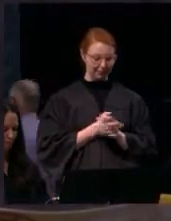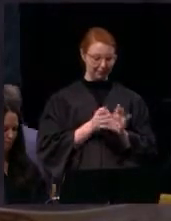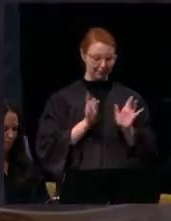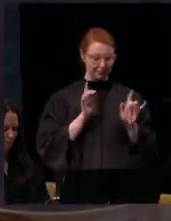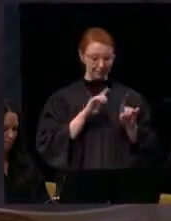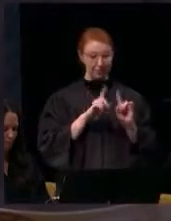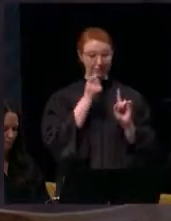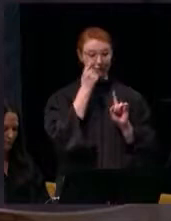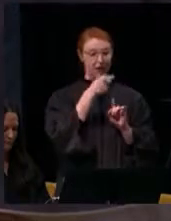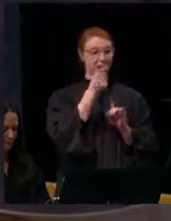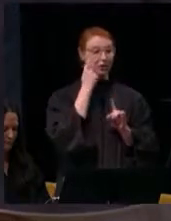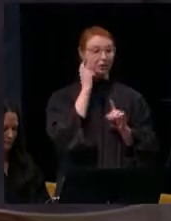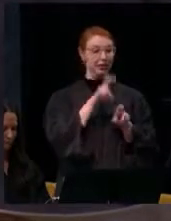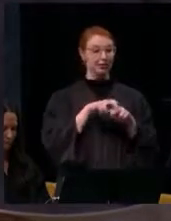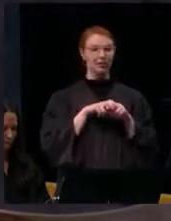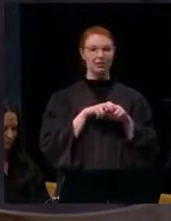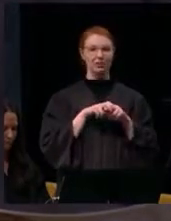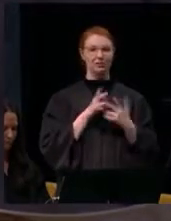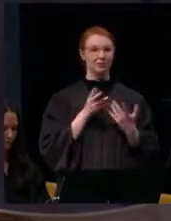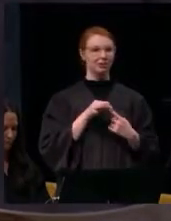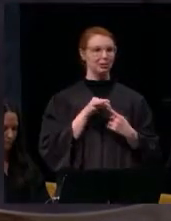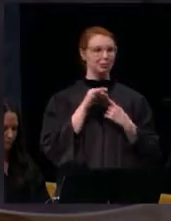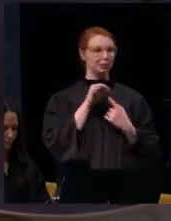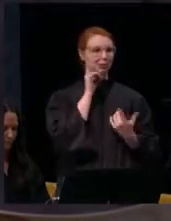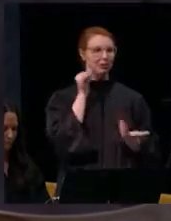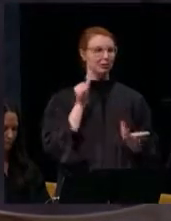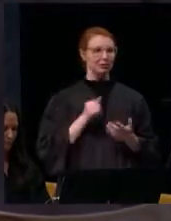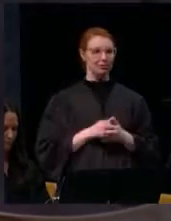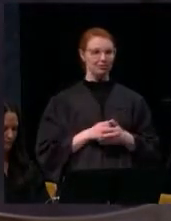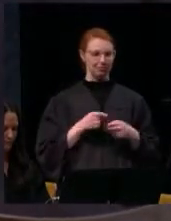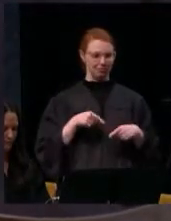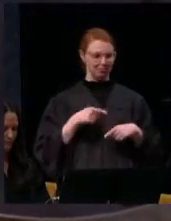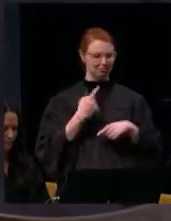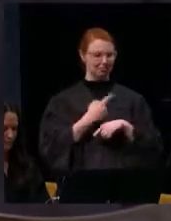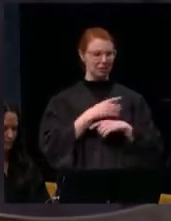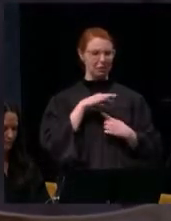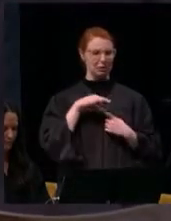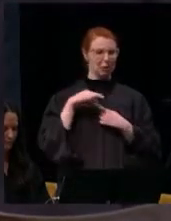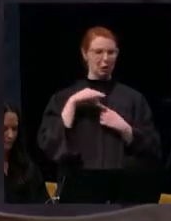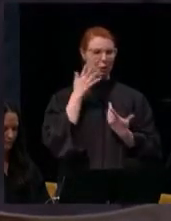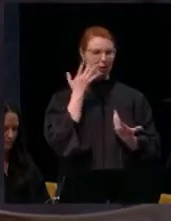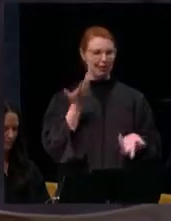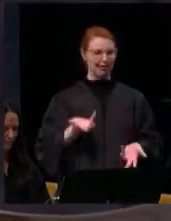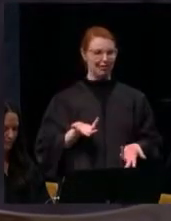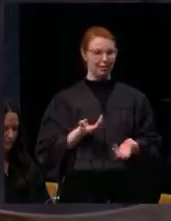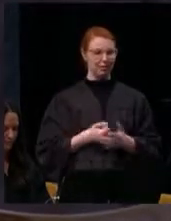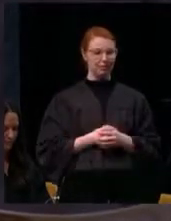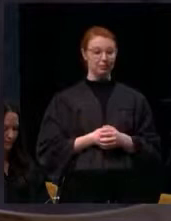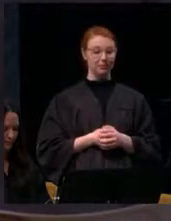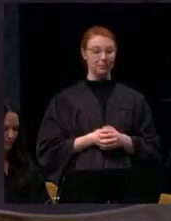not unique, what could possibly make this day so special?